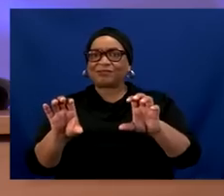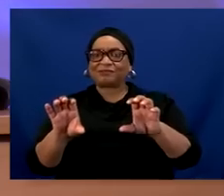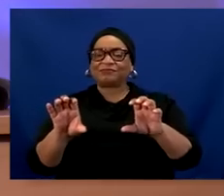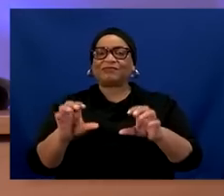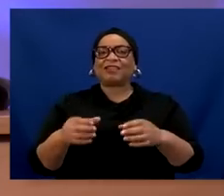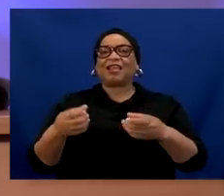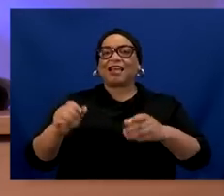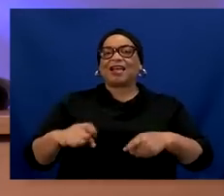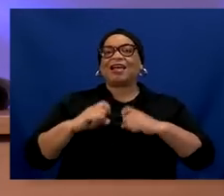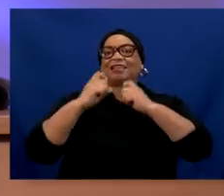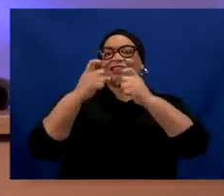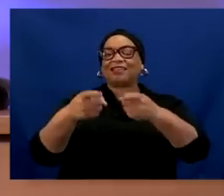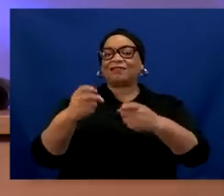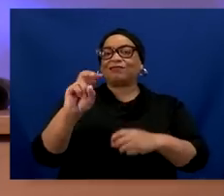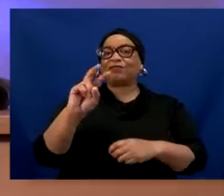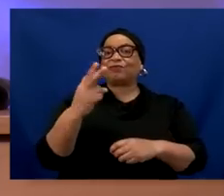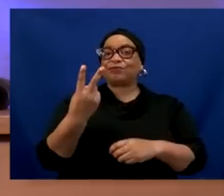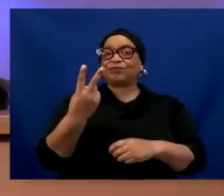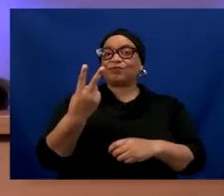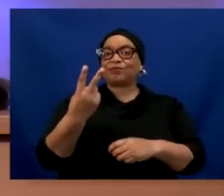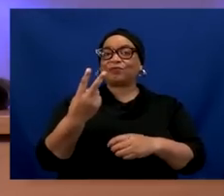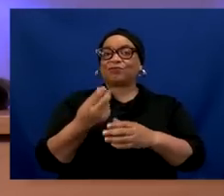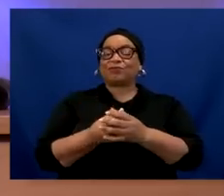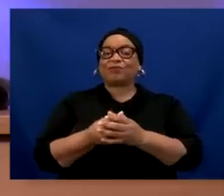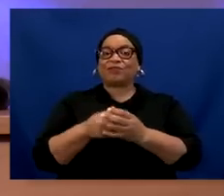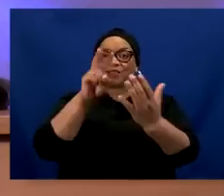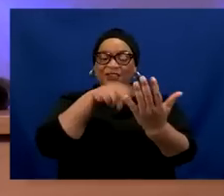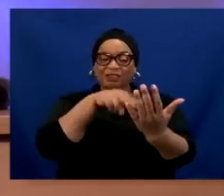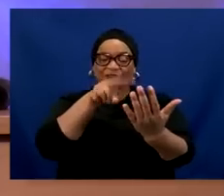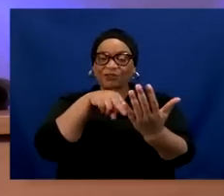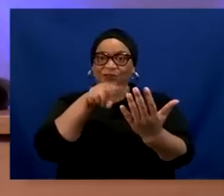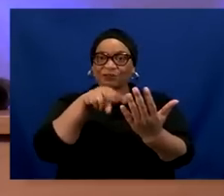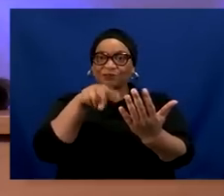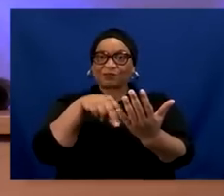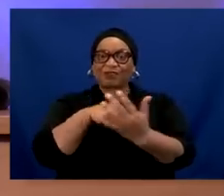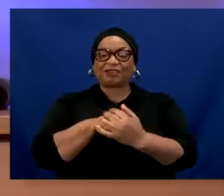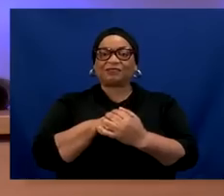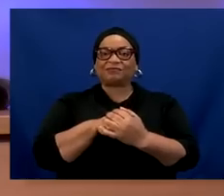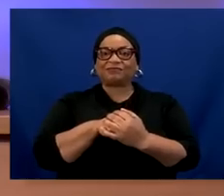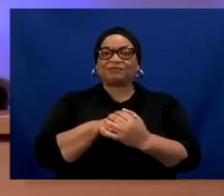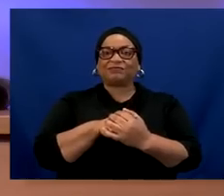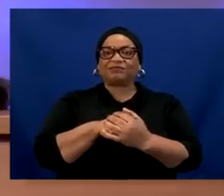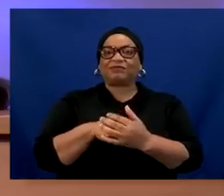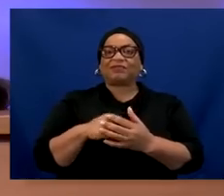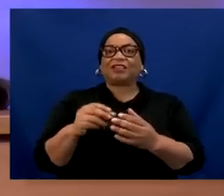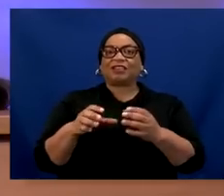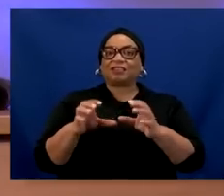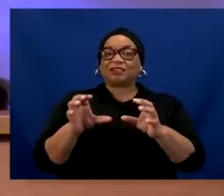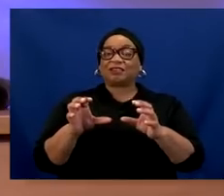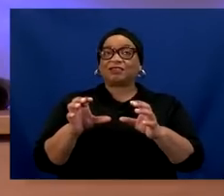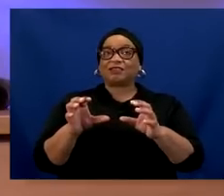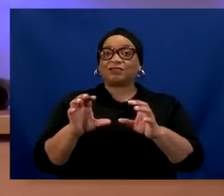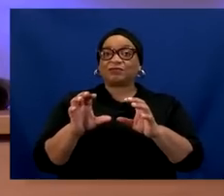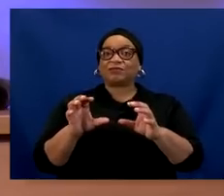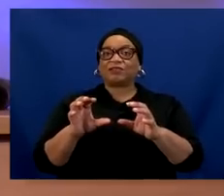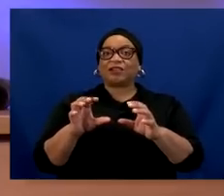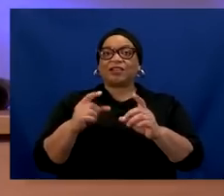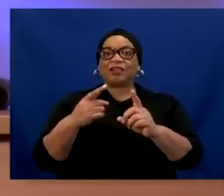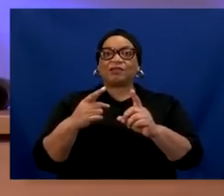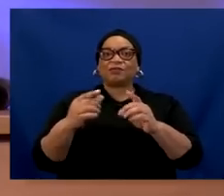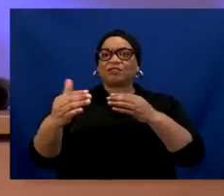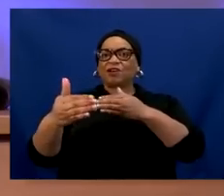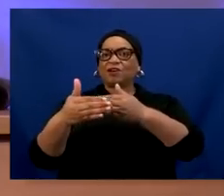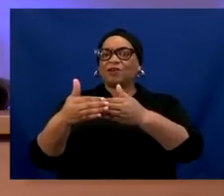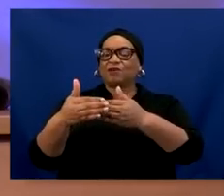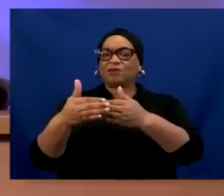two good glimpses. Reverend Janella read it. I gave you two good glimpses into the fact that God is already doing it.